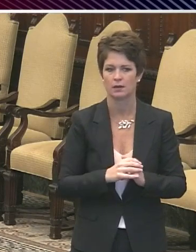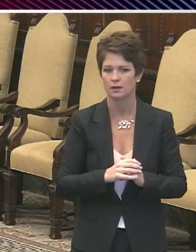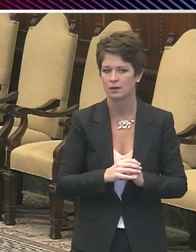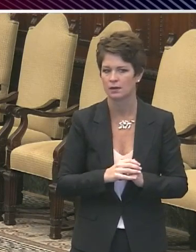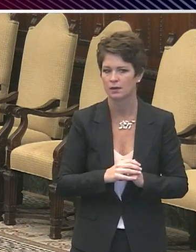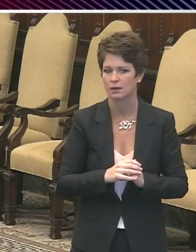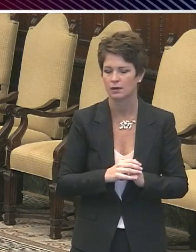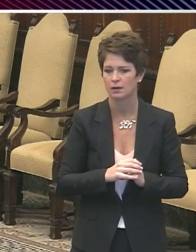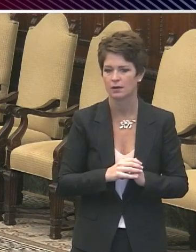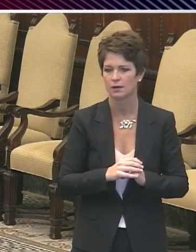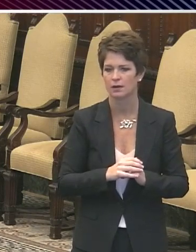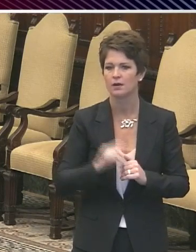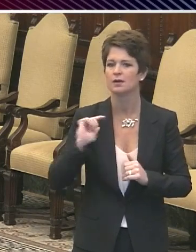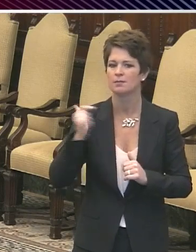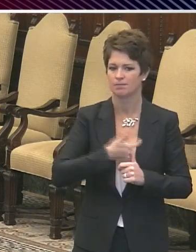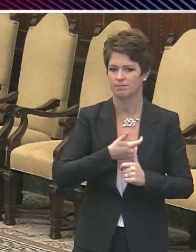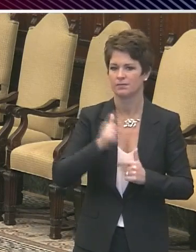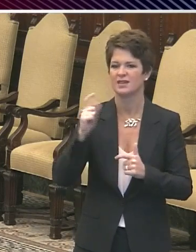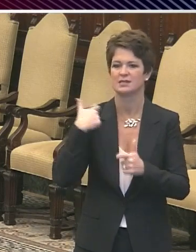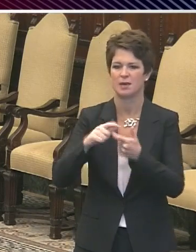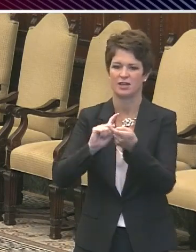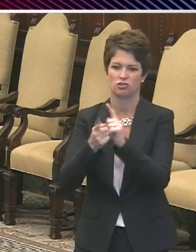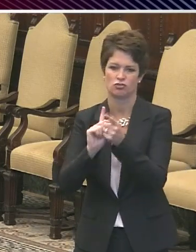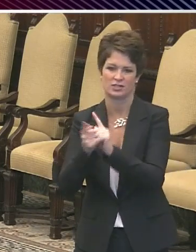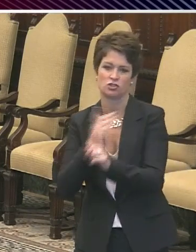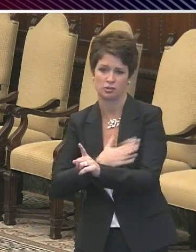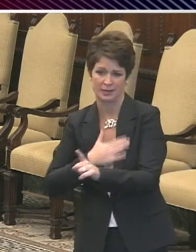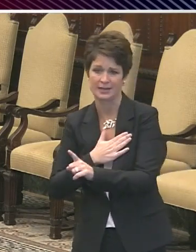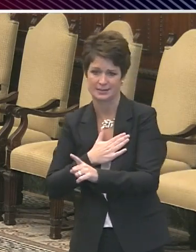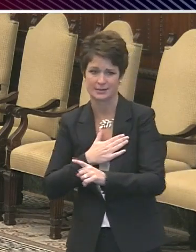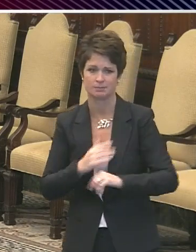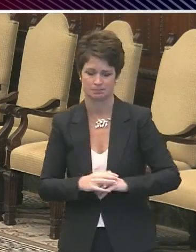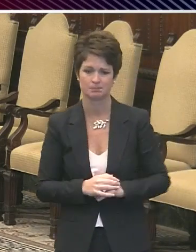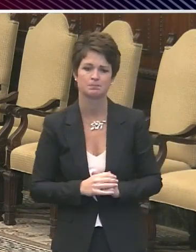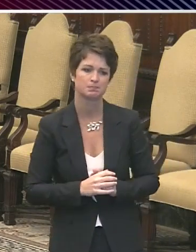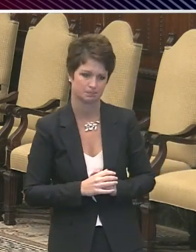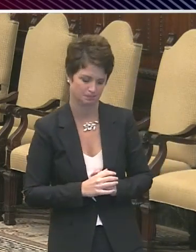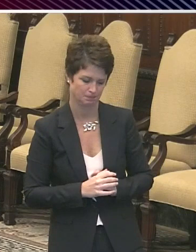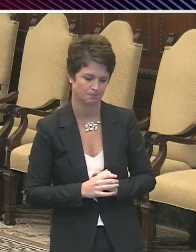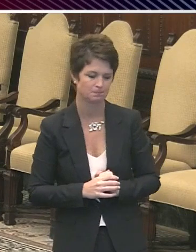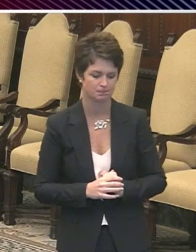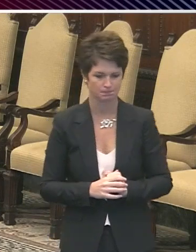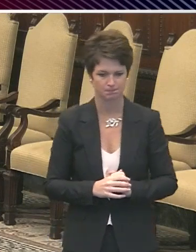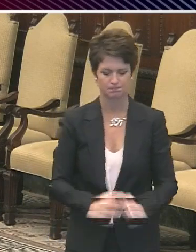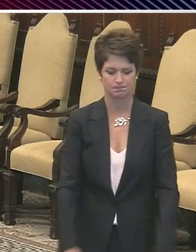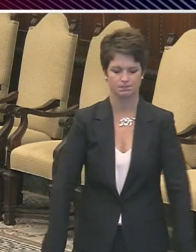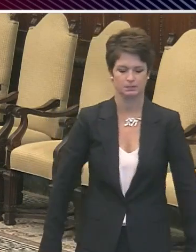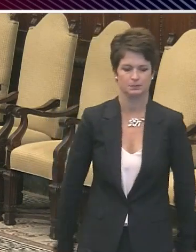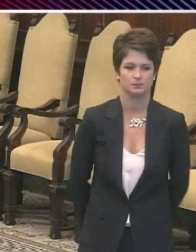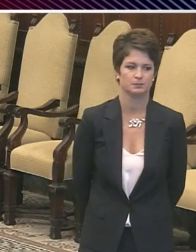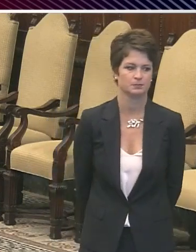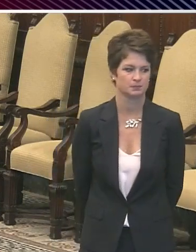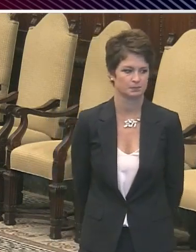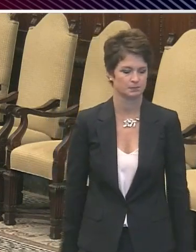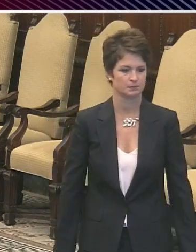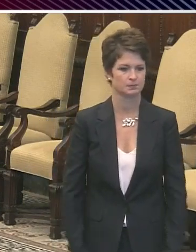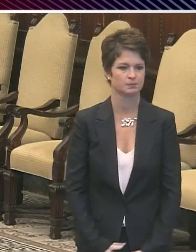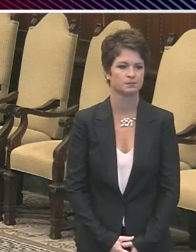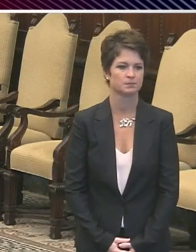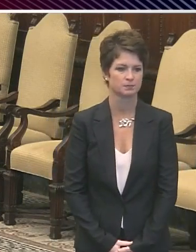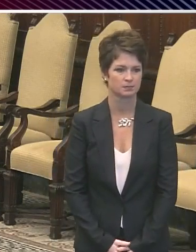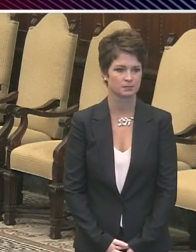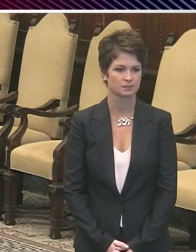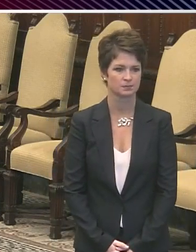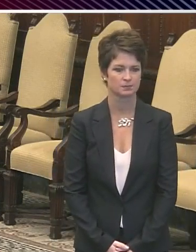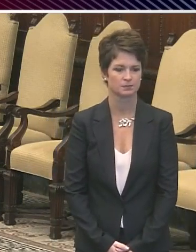will need the Armando translation, please. Por supuesto, Argenis, aquí estamos. Gracias. Armando, mi pregunta será